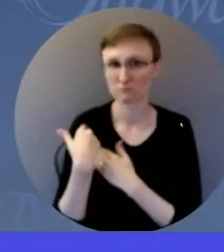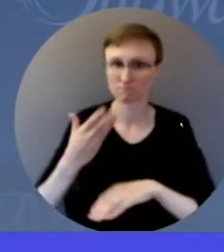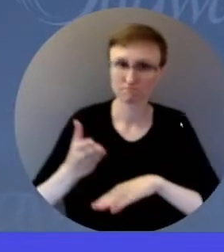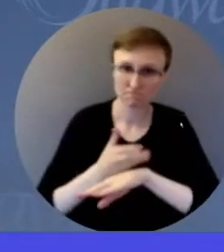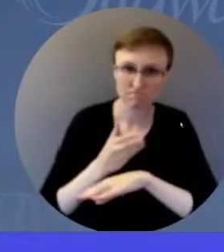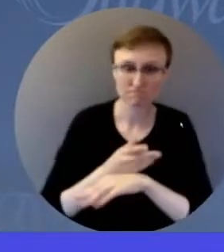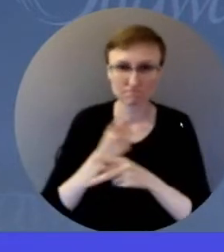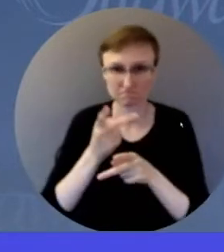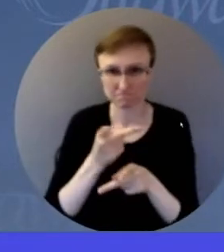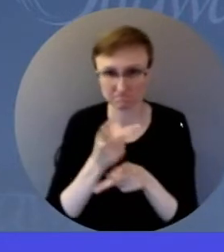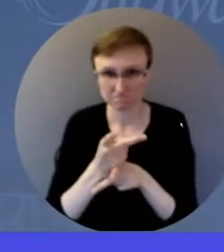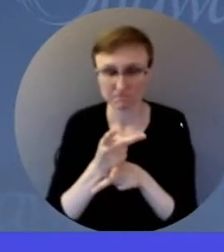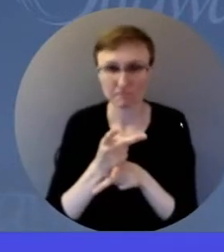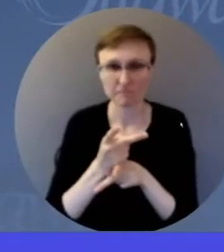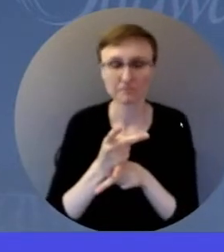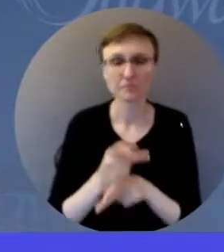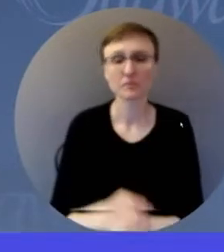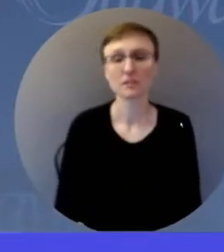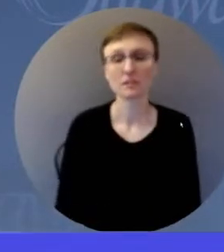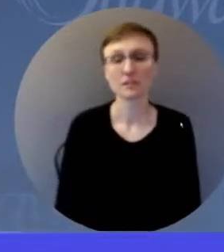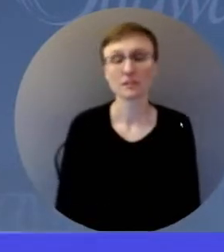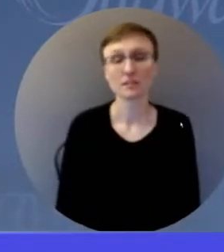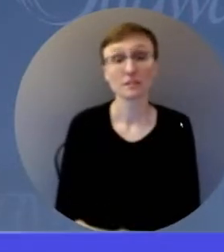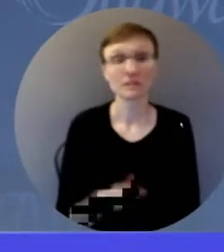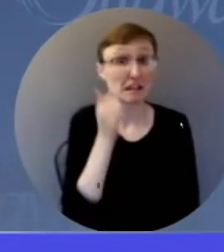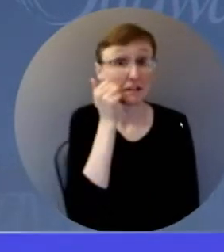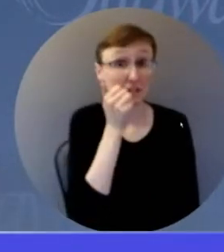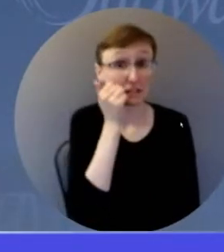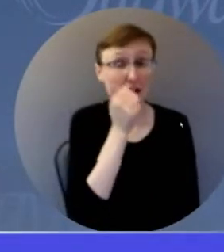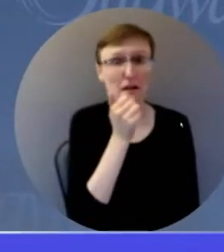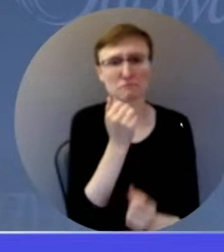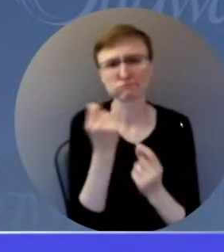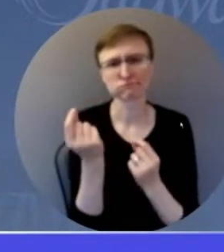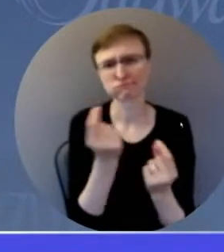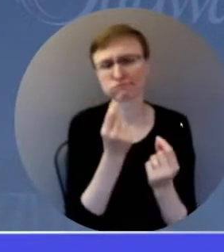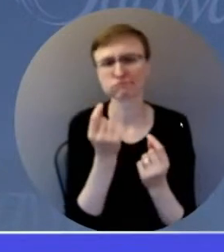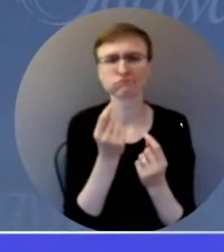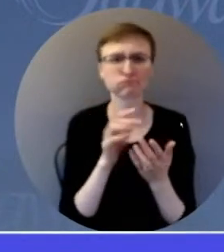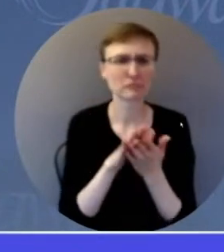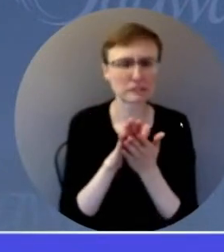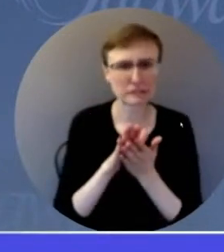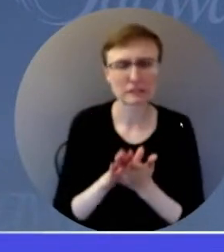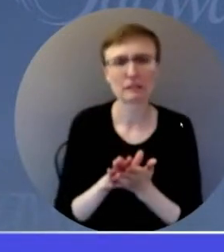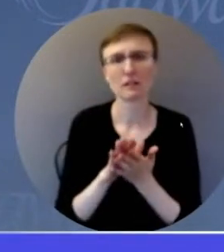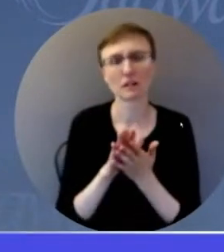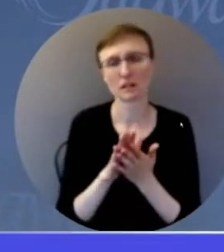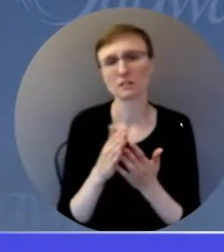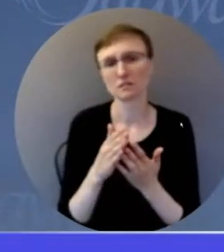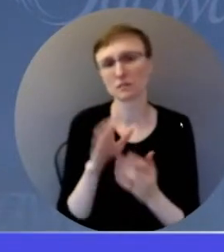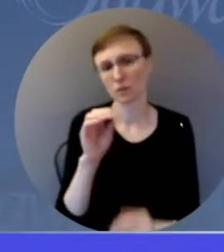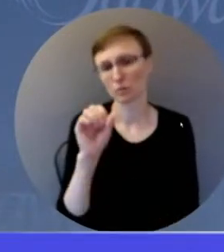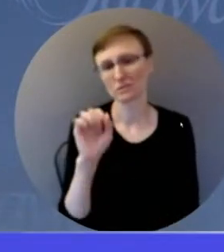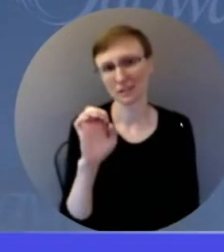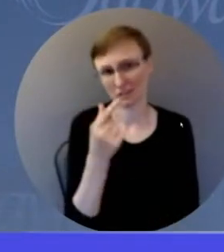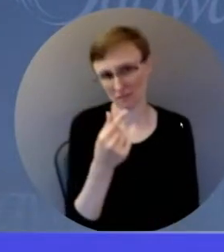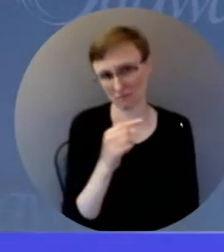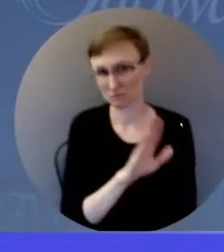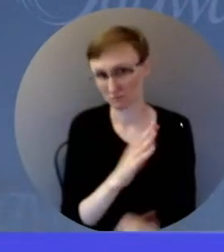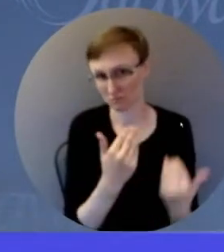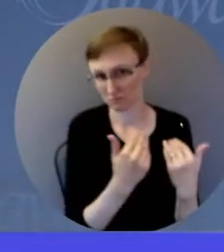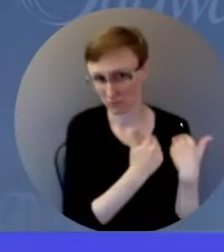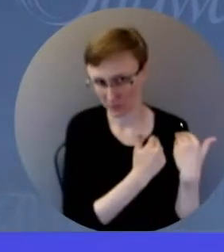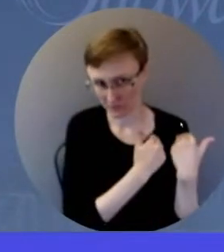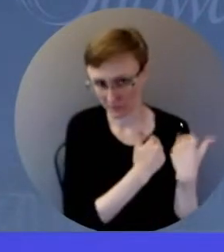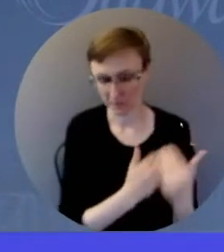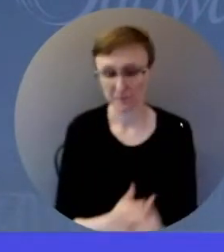although the day-to-day upkeep of the facility, of course, is the responsibility of OSEG. We